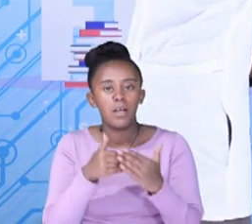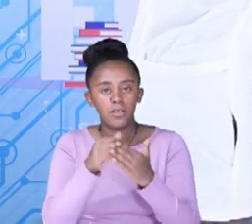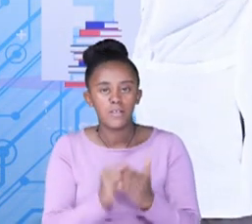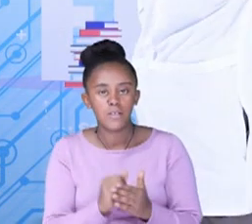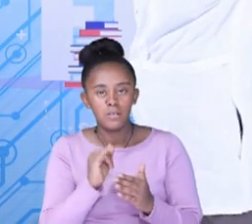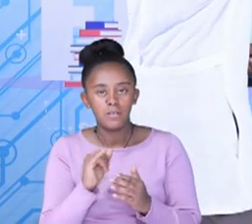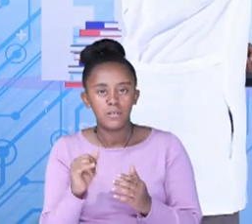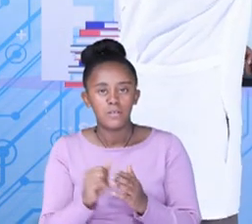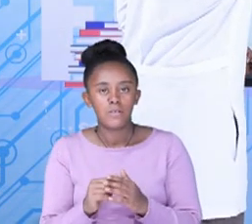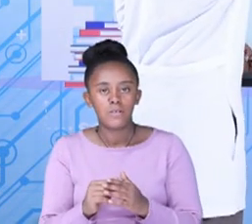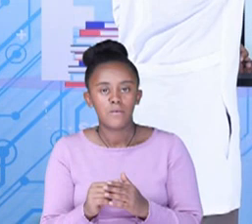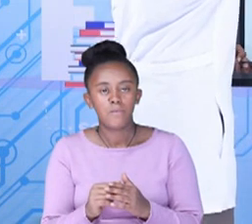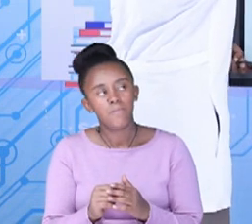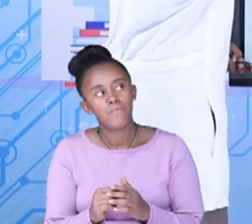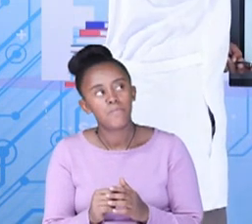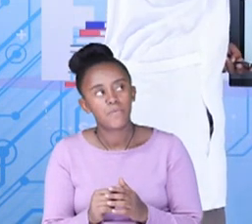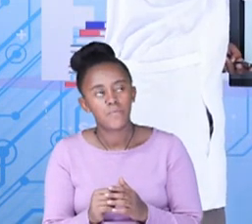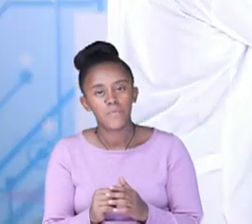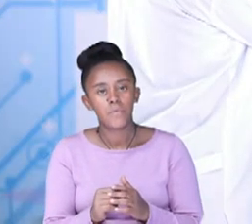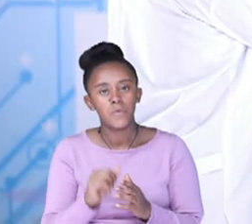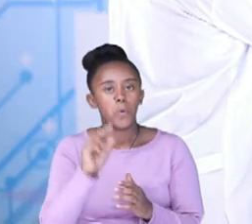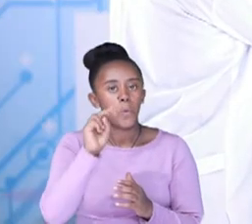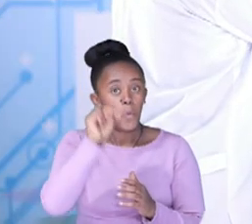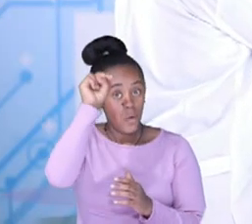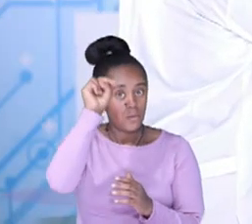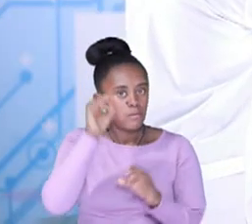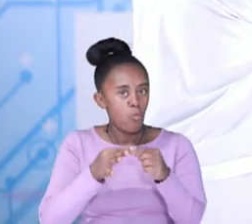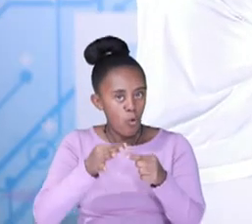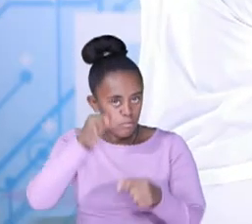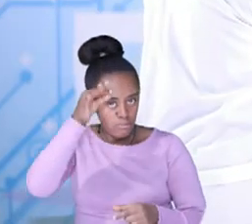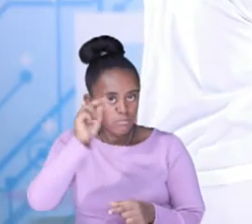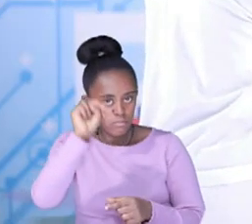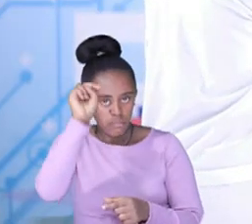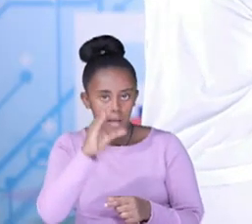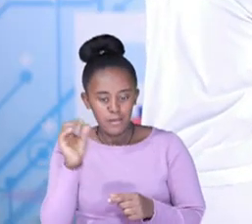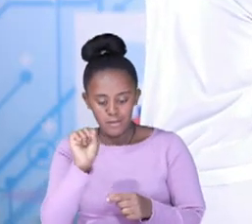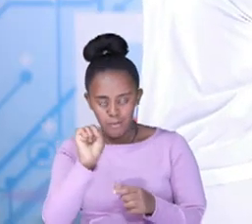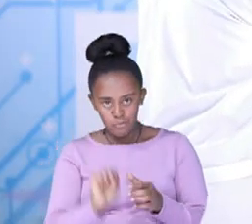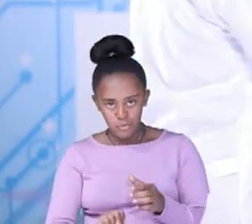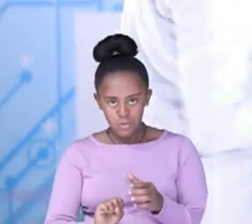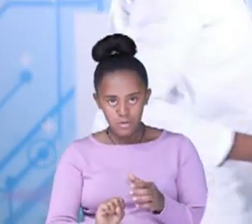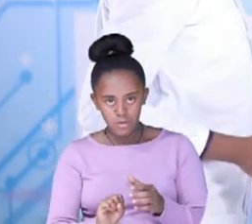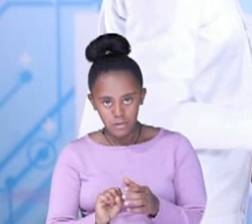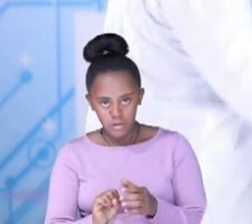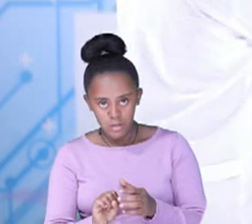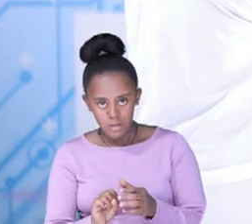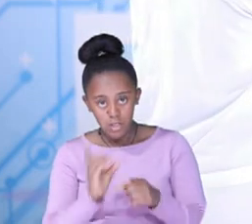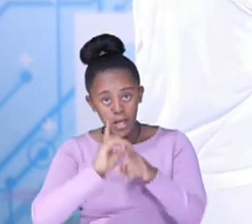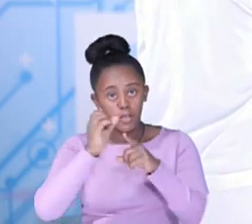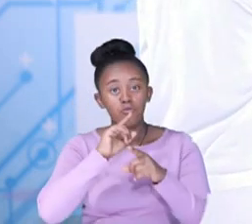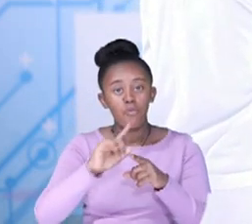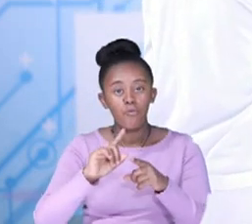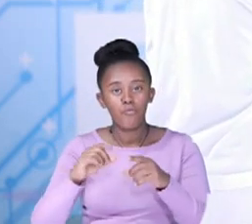Tangent. For example, let's take a north pole here, north and south. So the direction